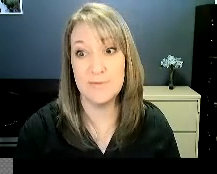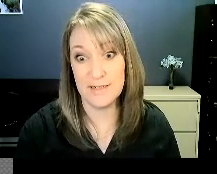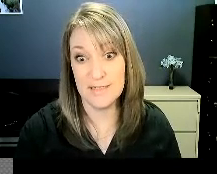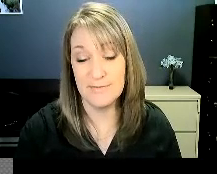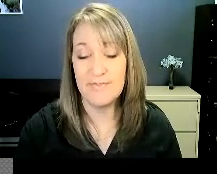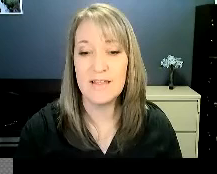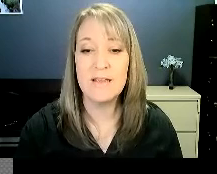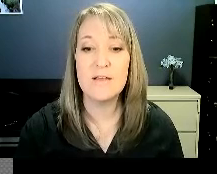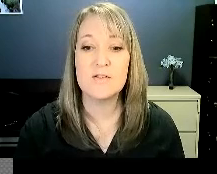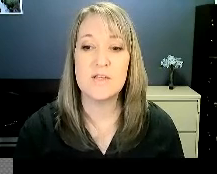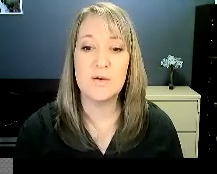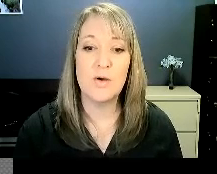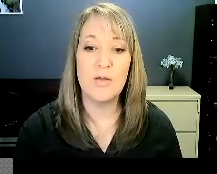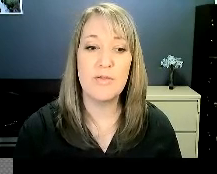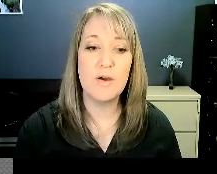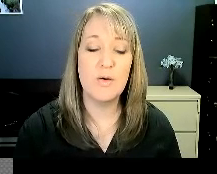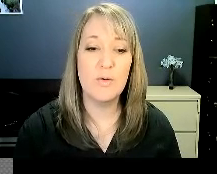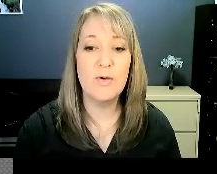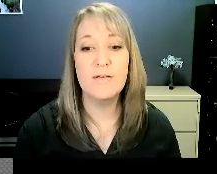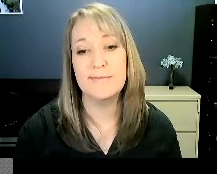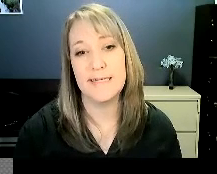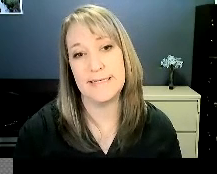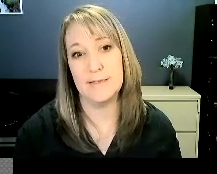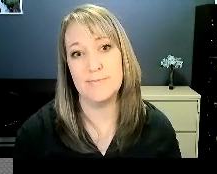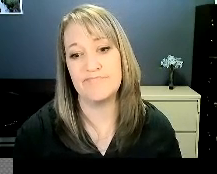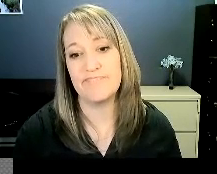usually different. So although